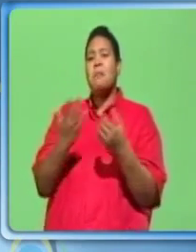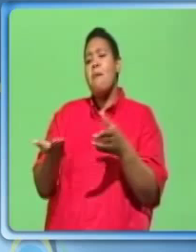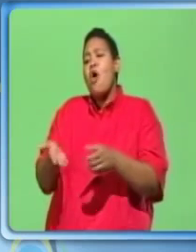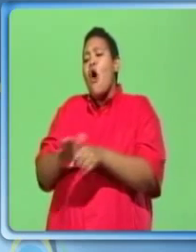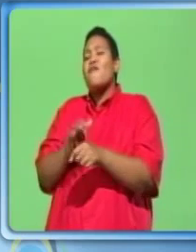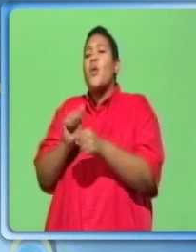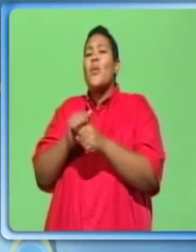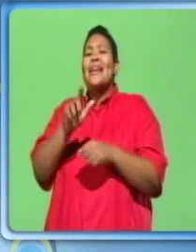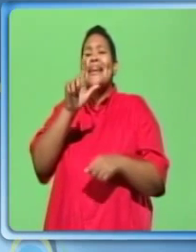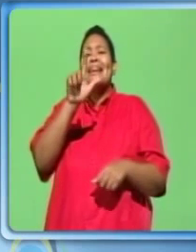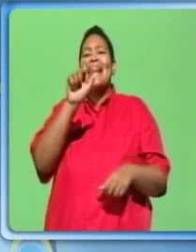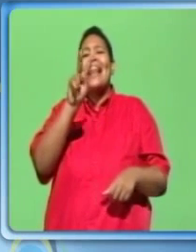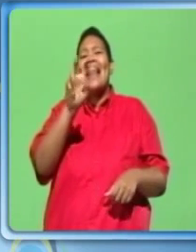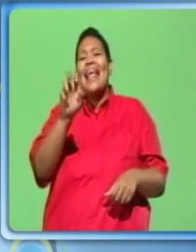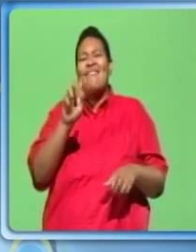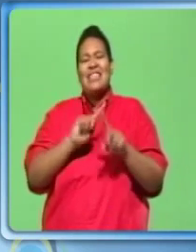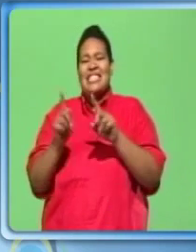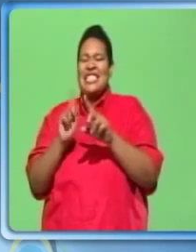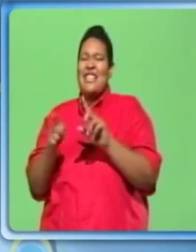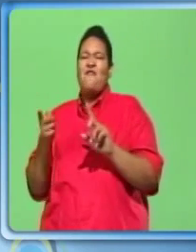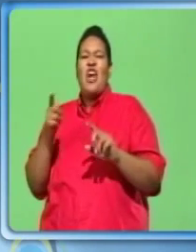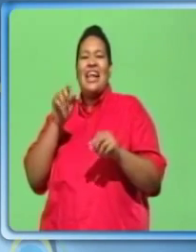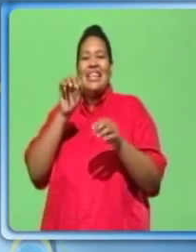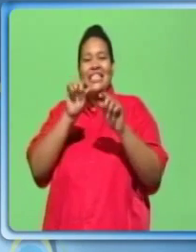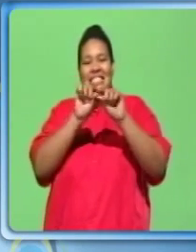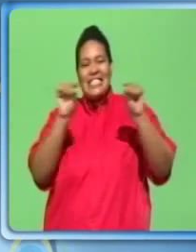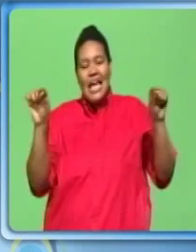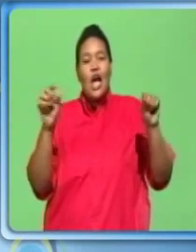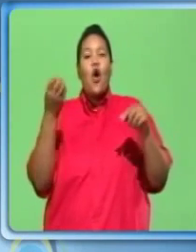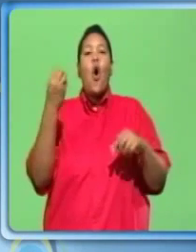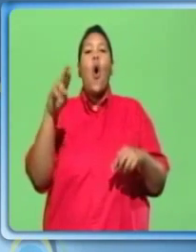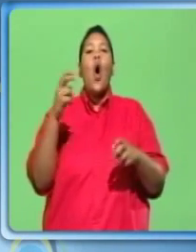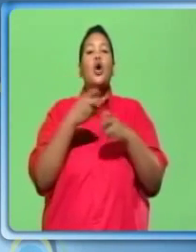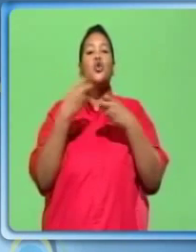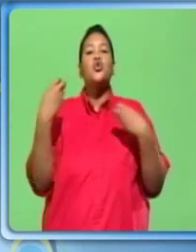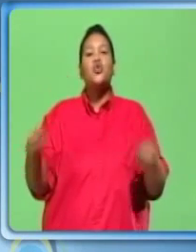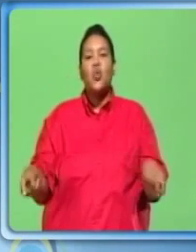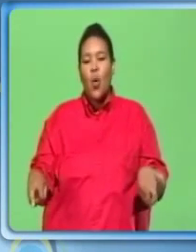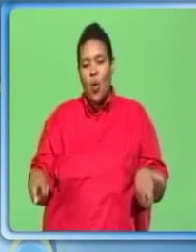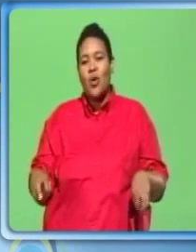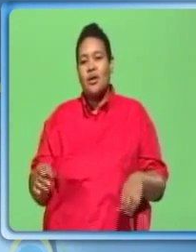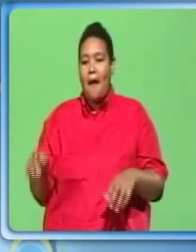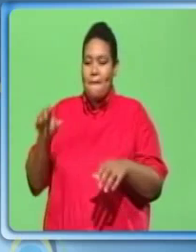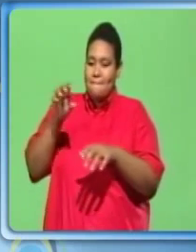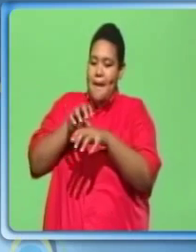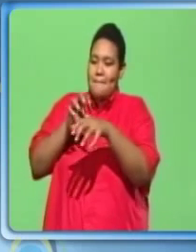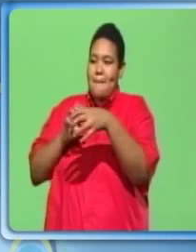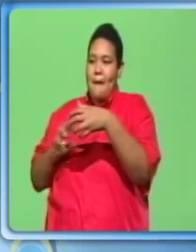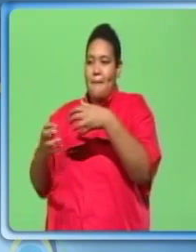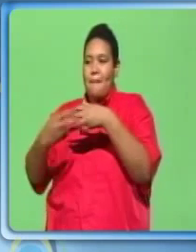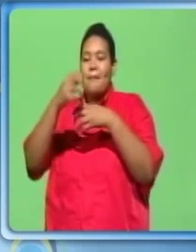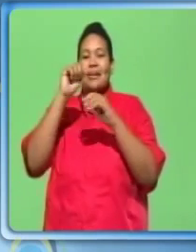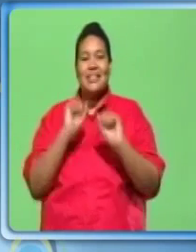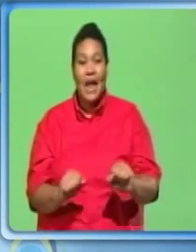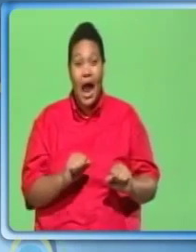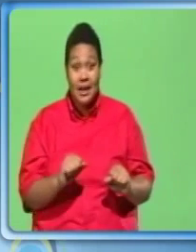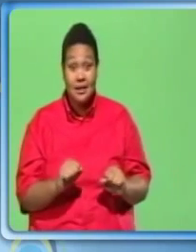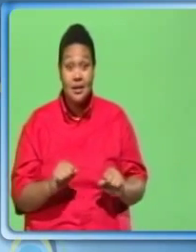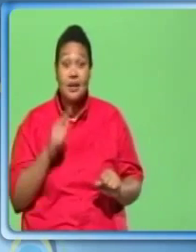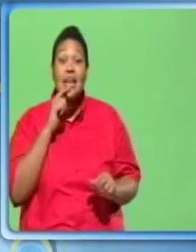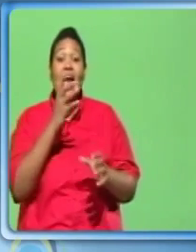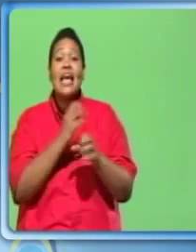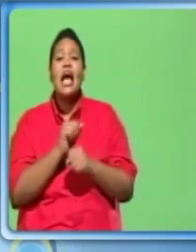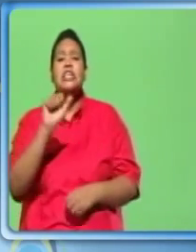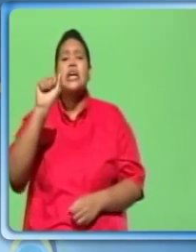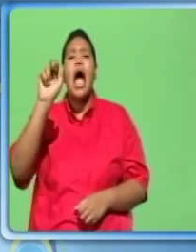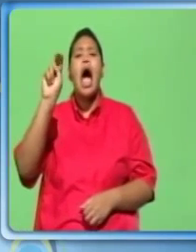with leaves and sticks, or with a stone lifted off the edge by other stones. The trap catches